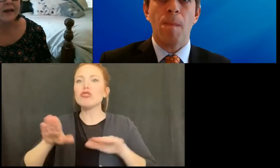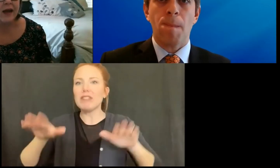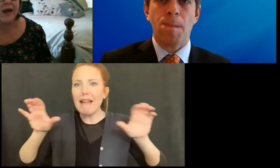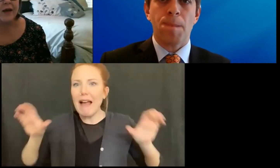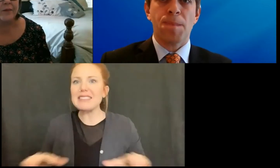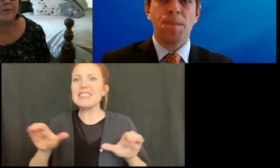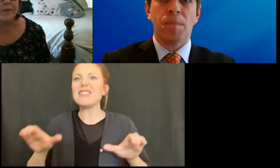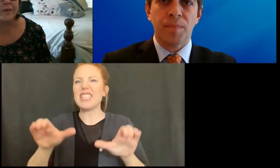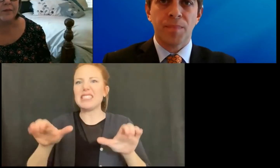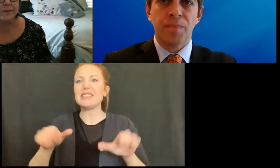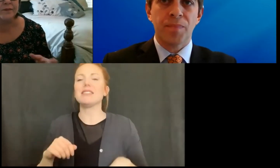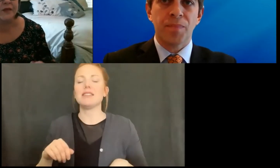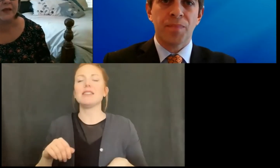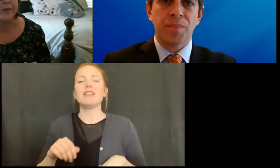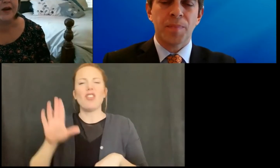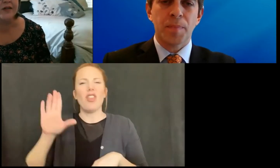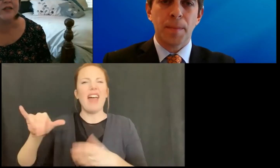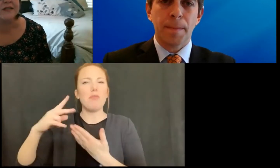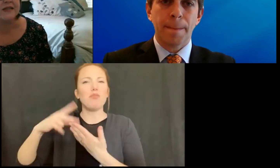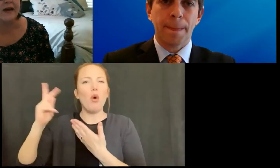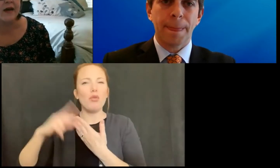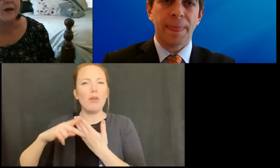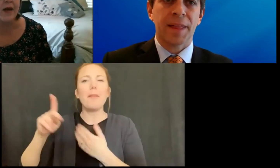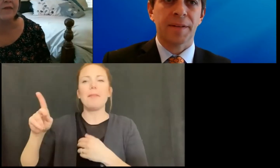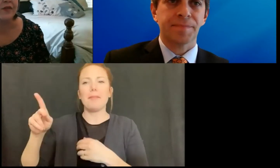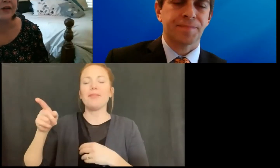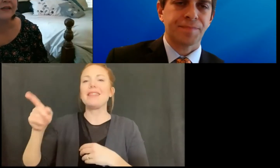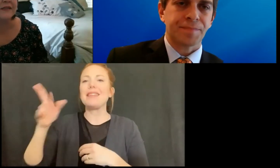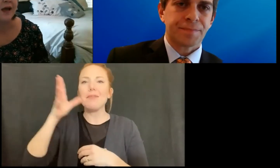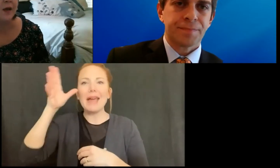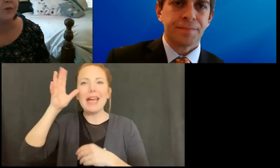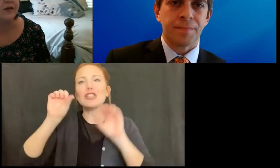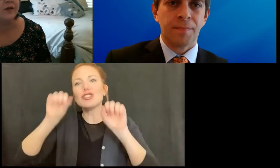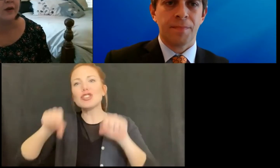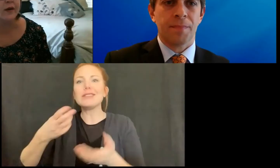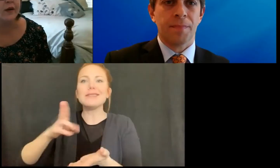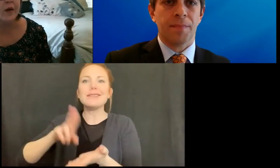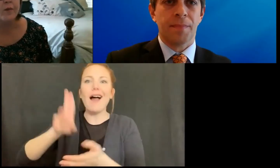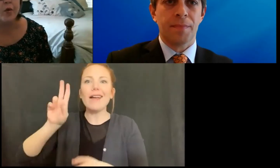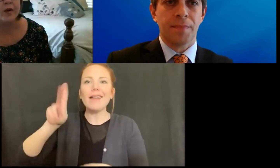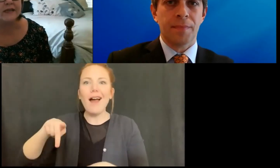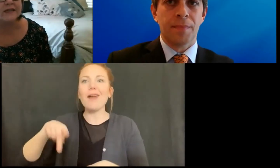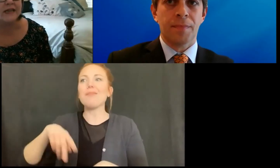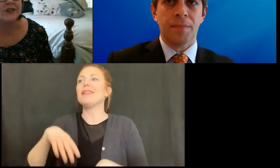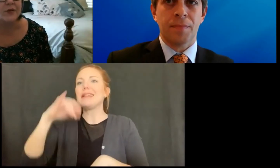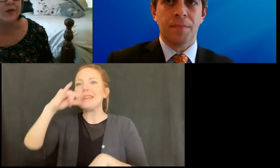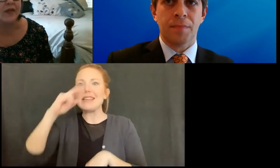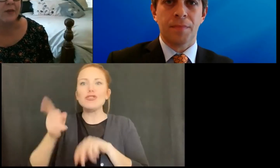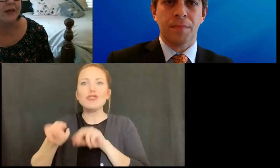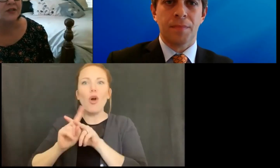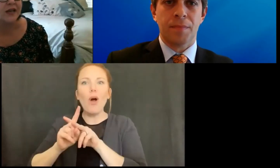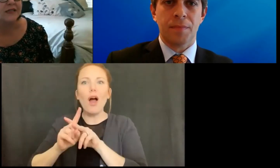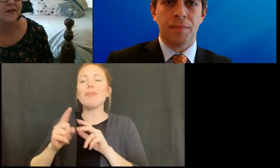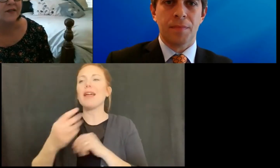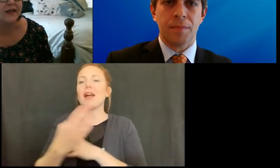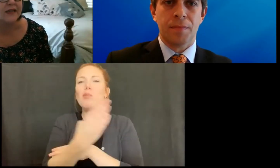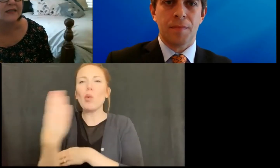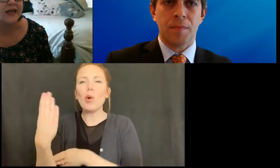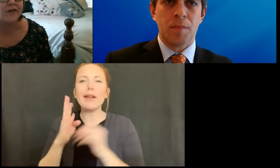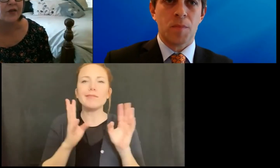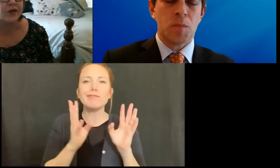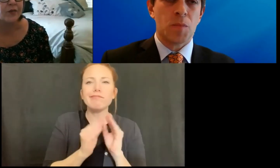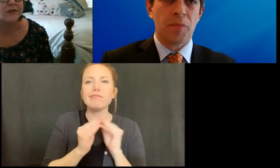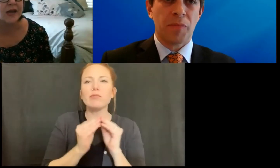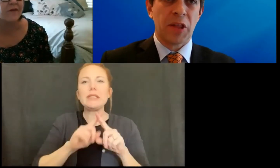that the parents could sign up, have their kids come. We do a morning session with like beach